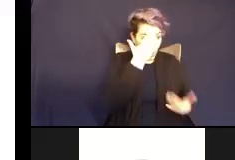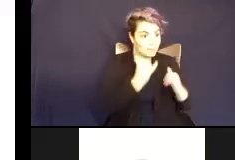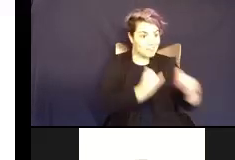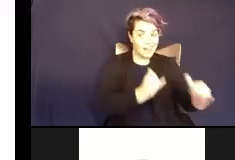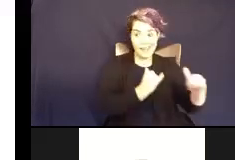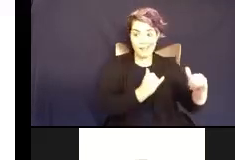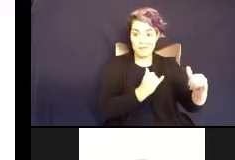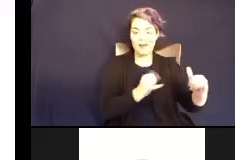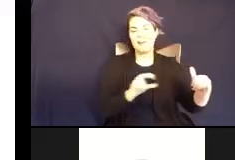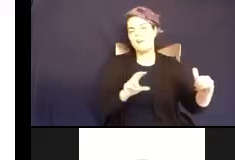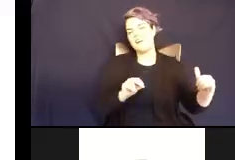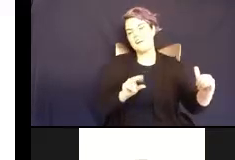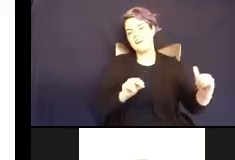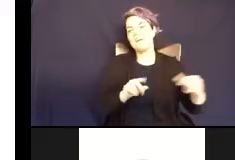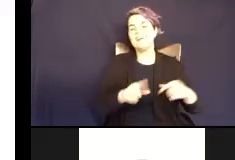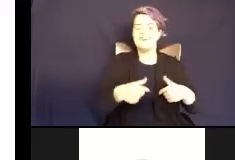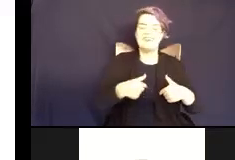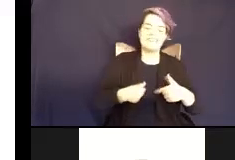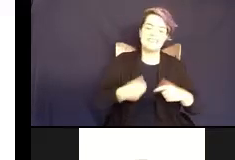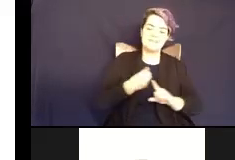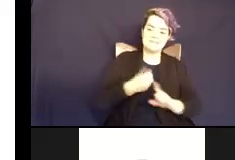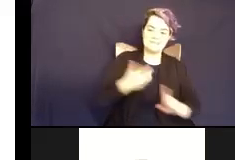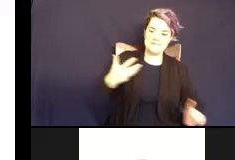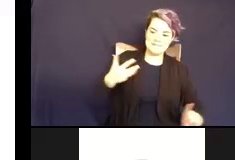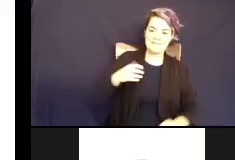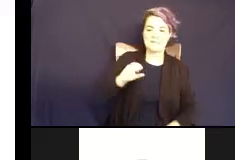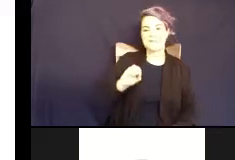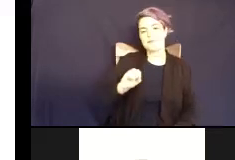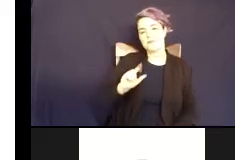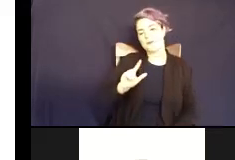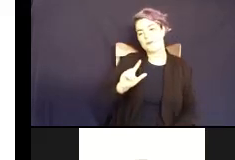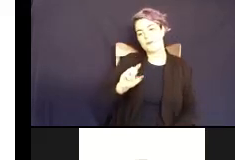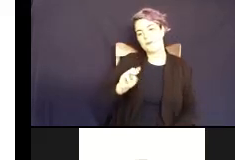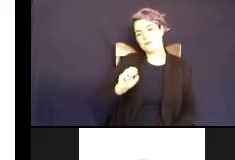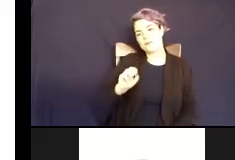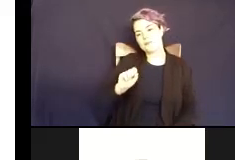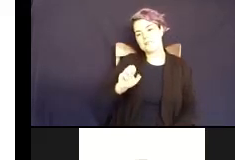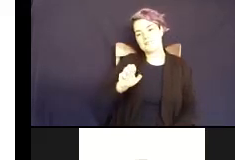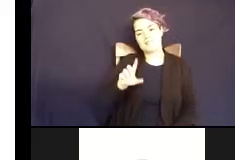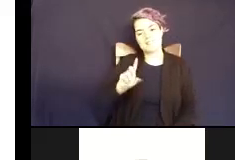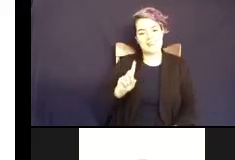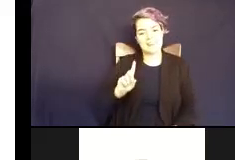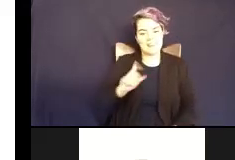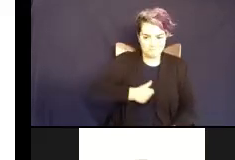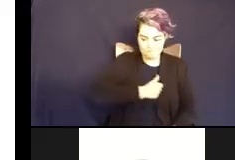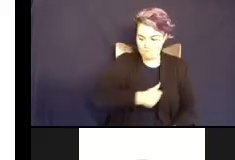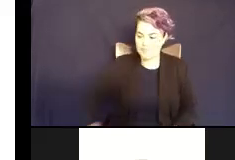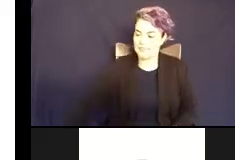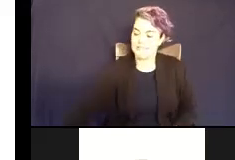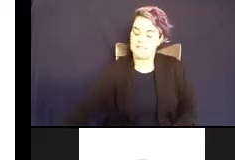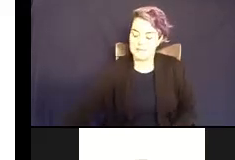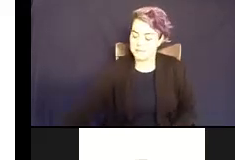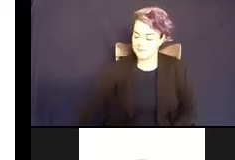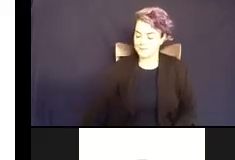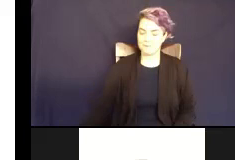was supposed to have been something I needed to do at the beginning of the presentation. The Olmstead case is a Supreme